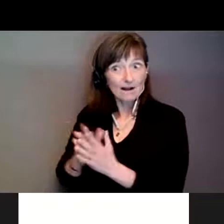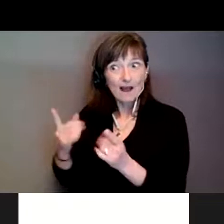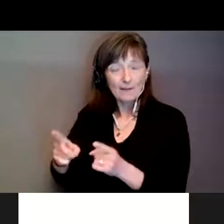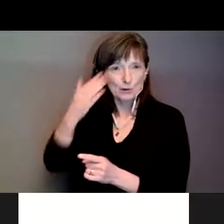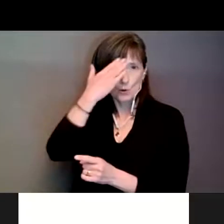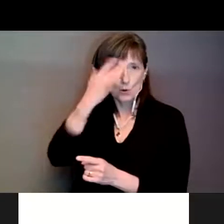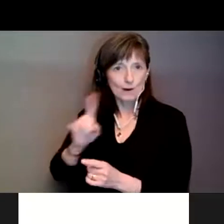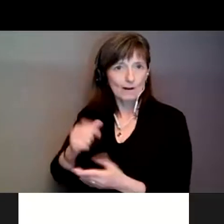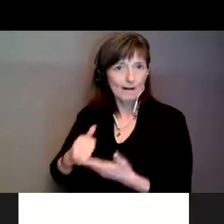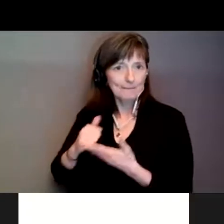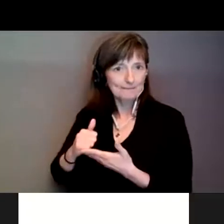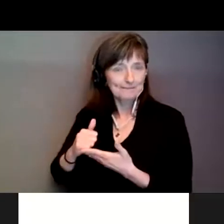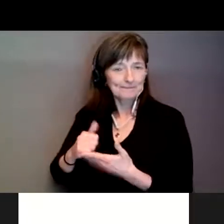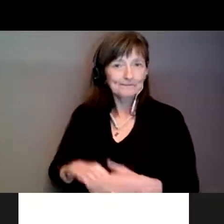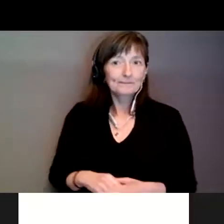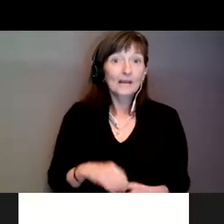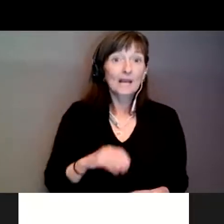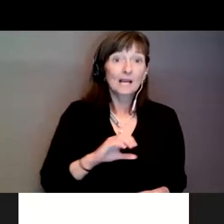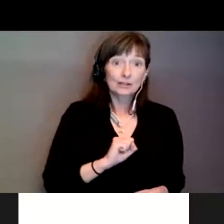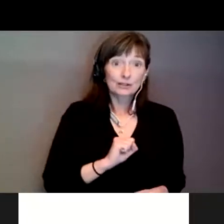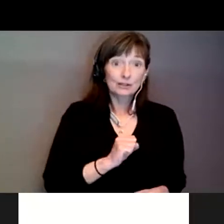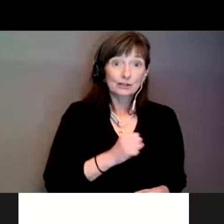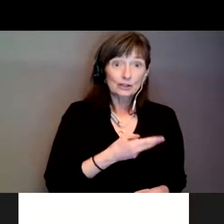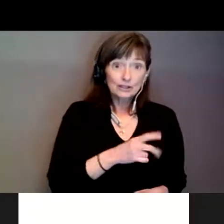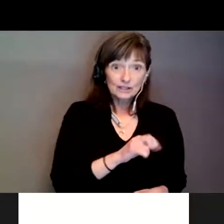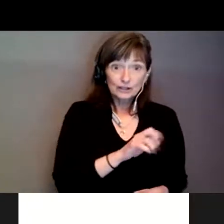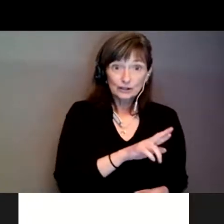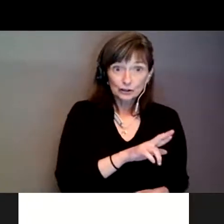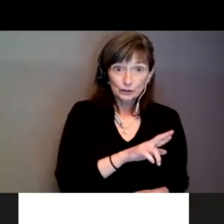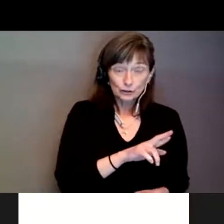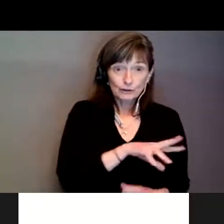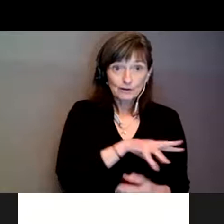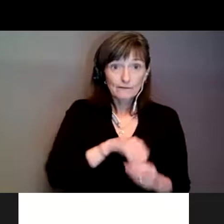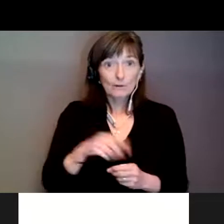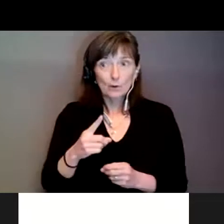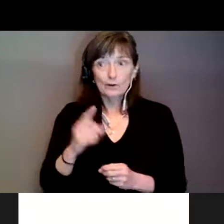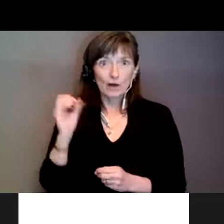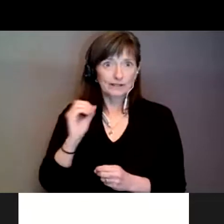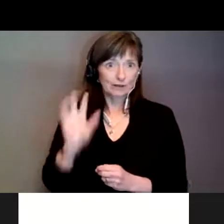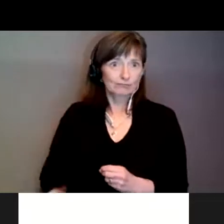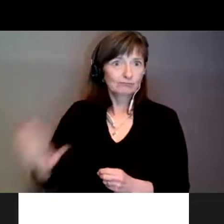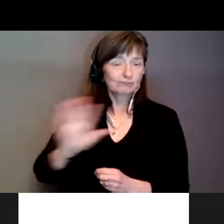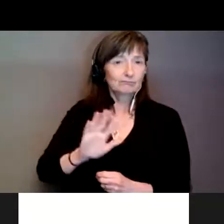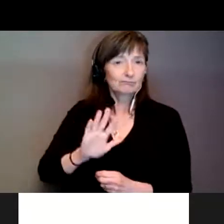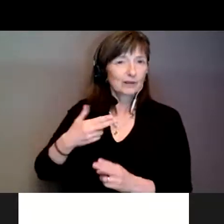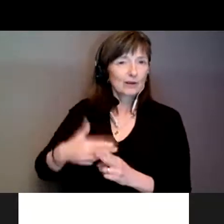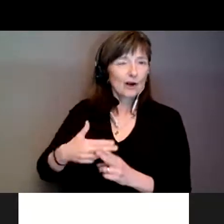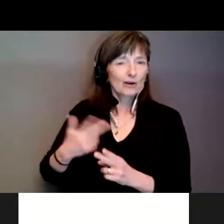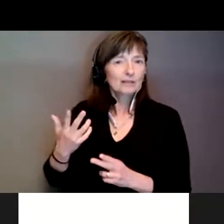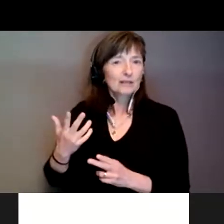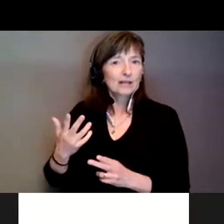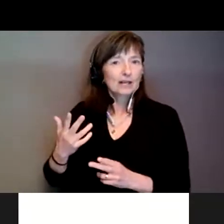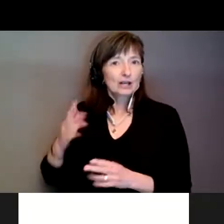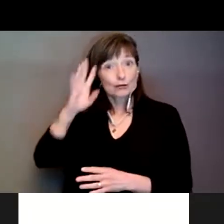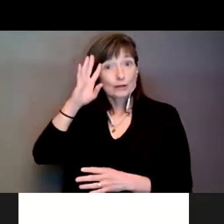to participate in an Ontario-wide program called Creative Engagement Fund to Stop Sexual